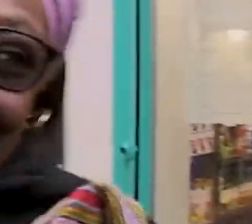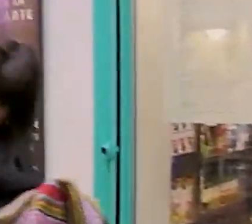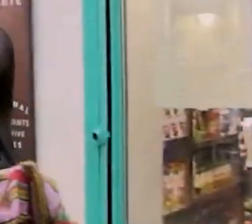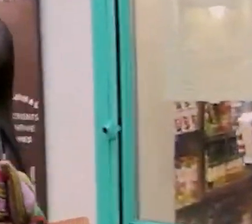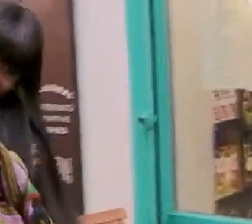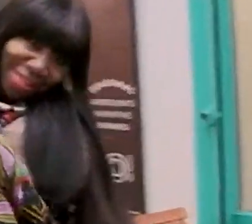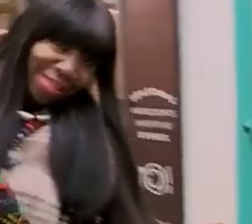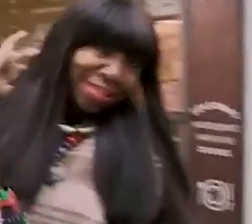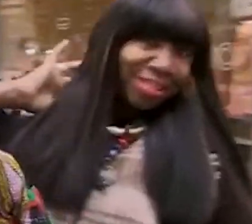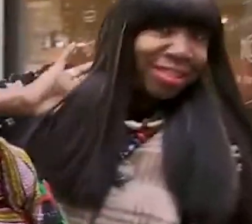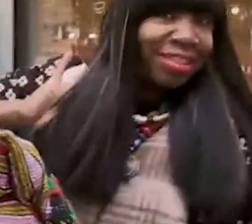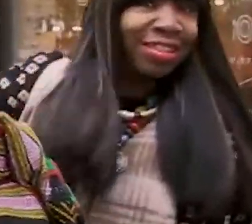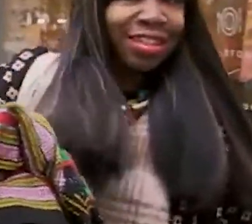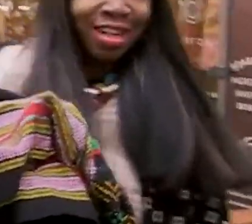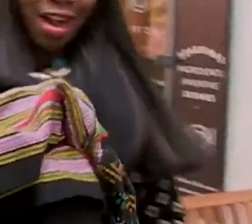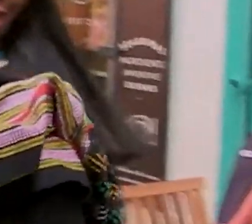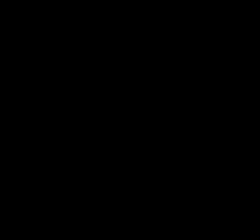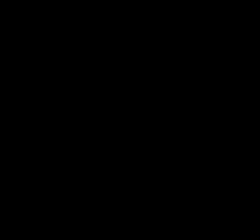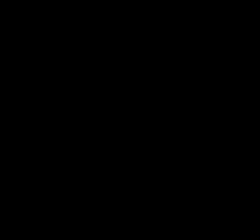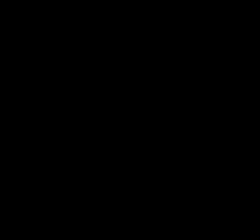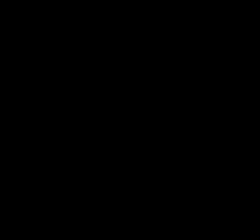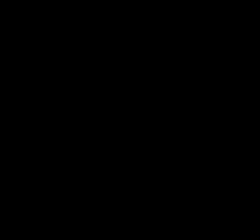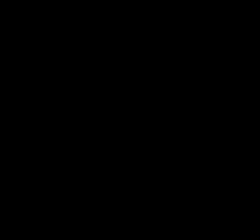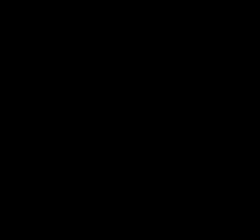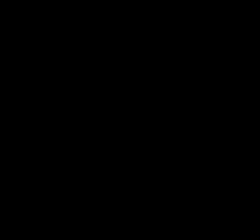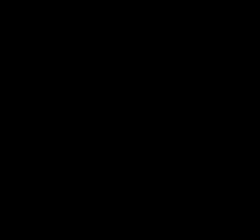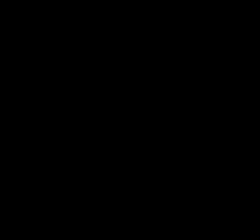I'm good, I'm good. Yeah.